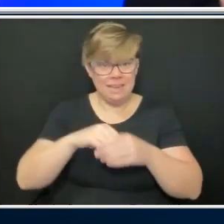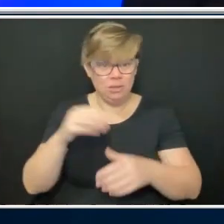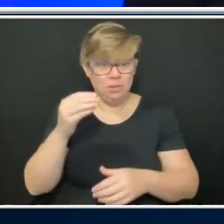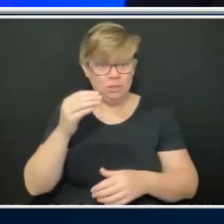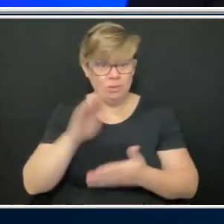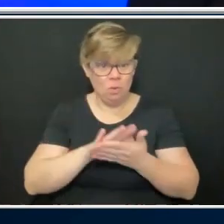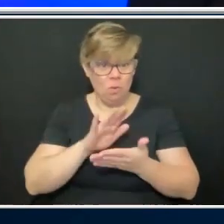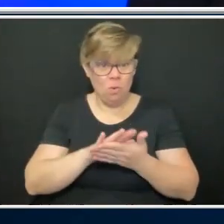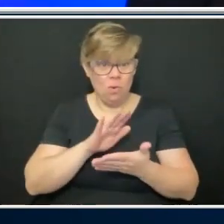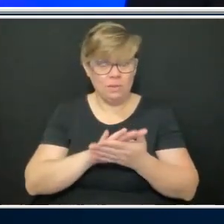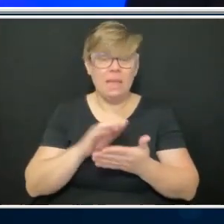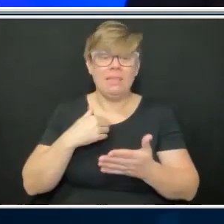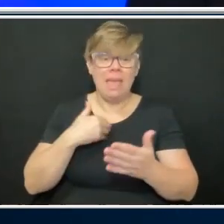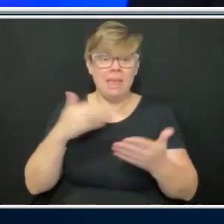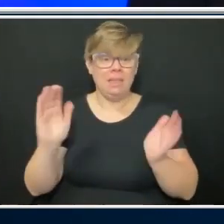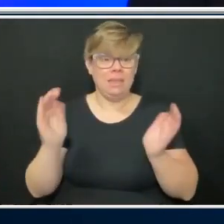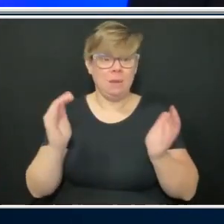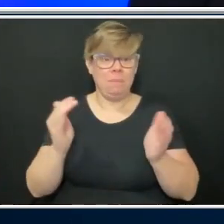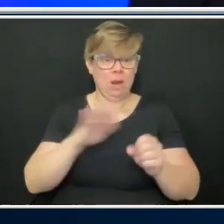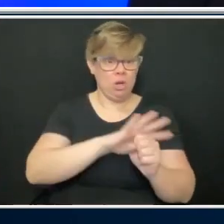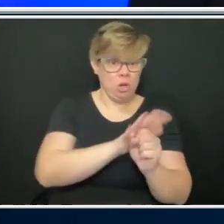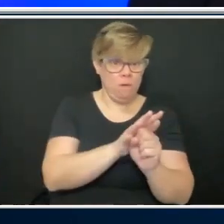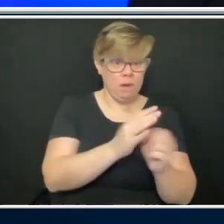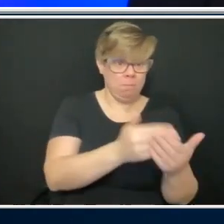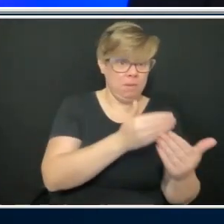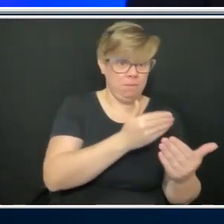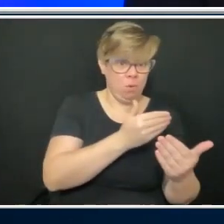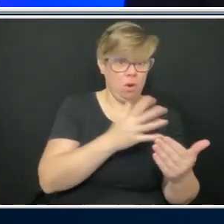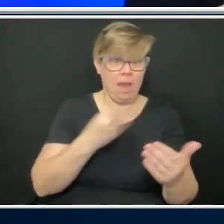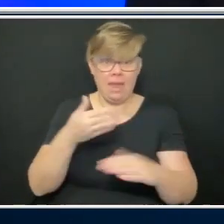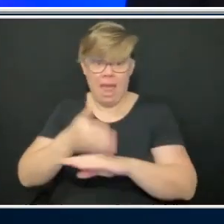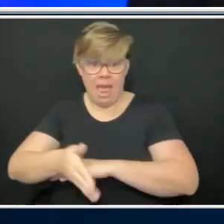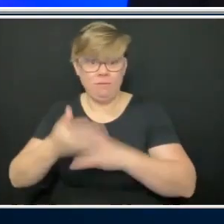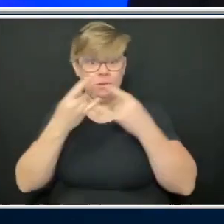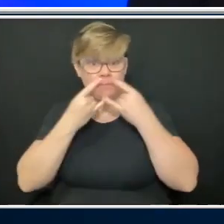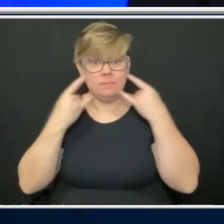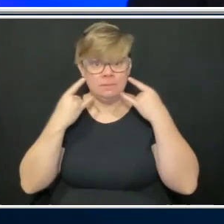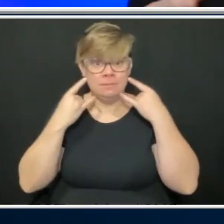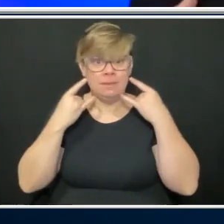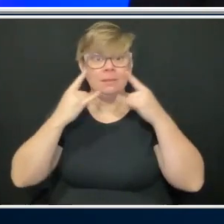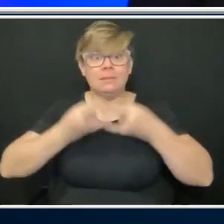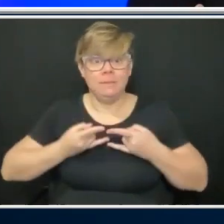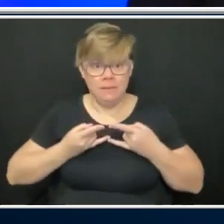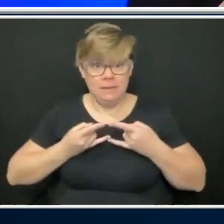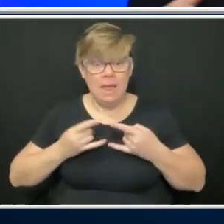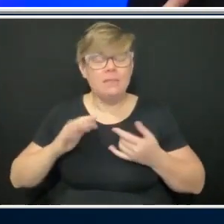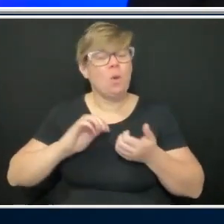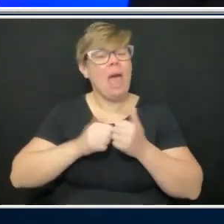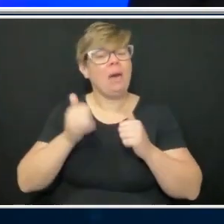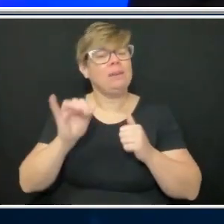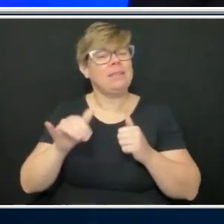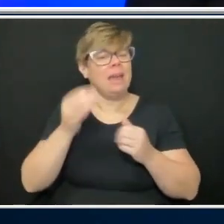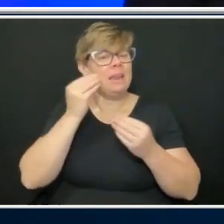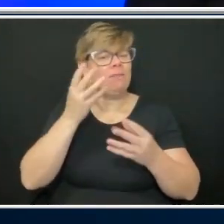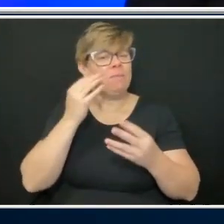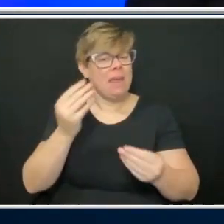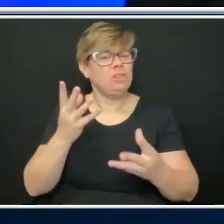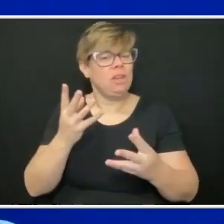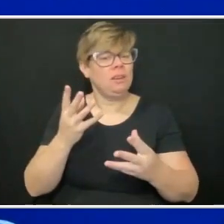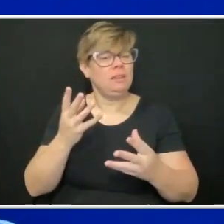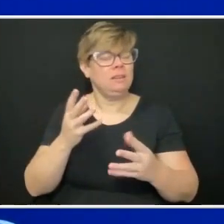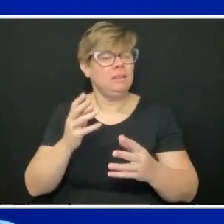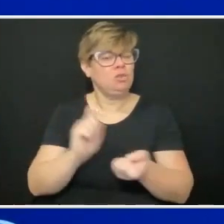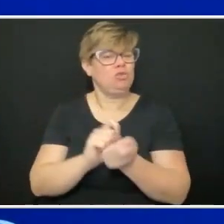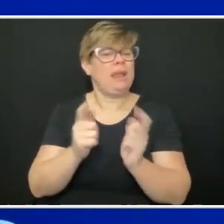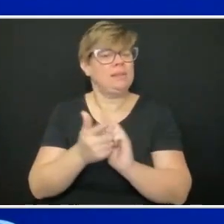cases before and after a mask requirement was lifted. So how does this type of information translate to now? You know, I